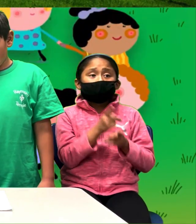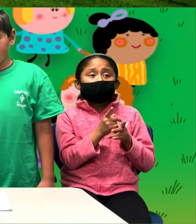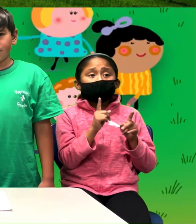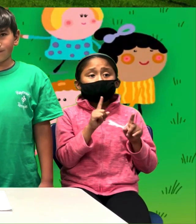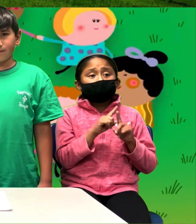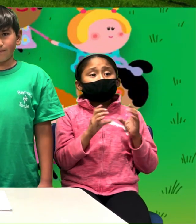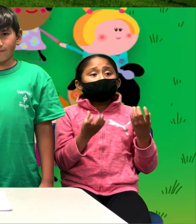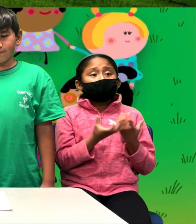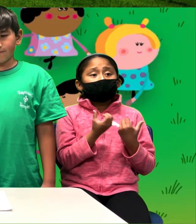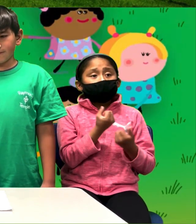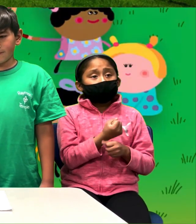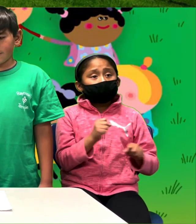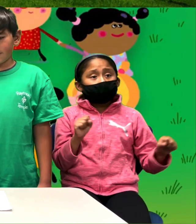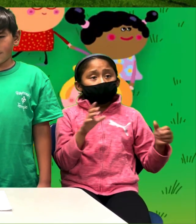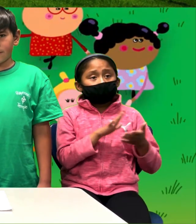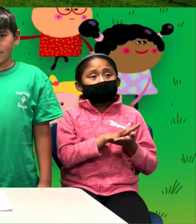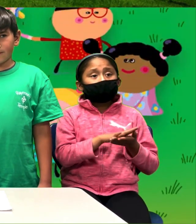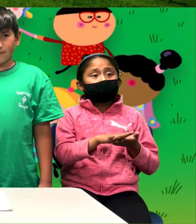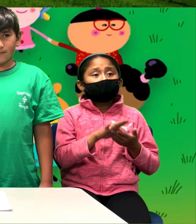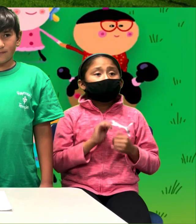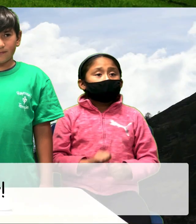clean.